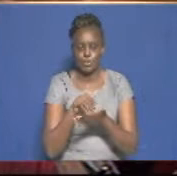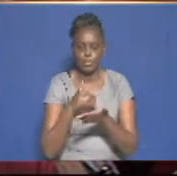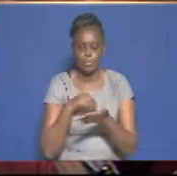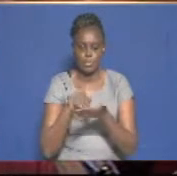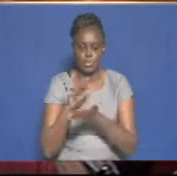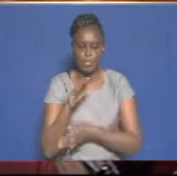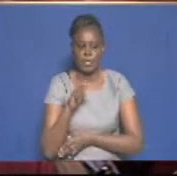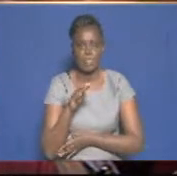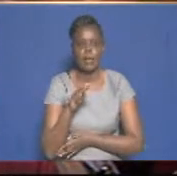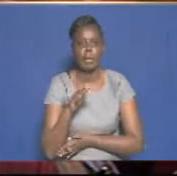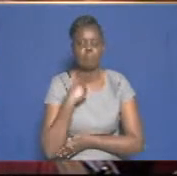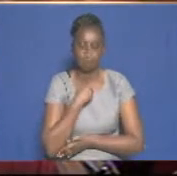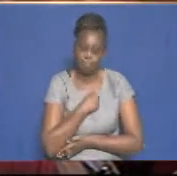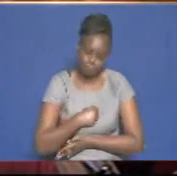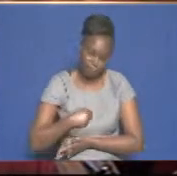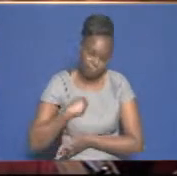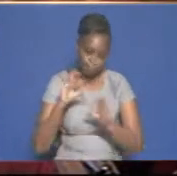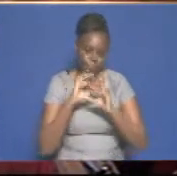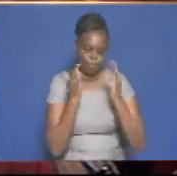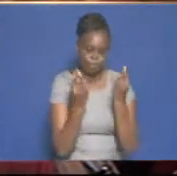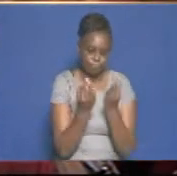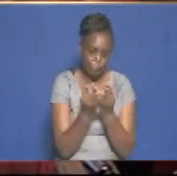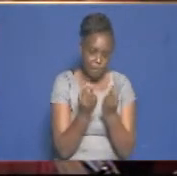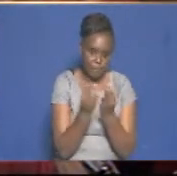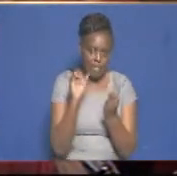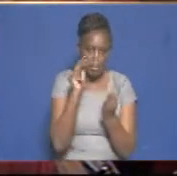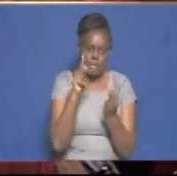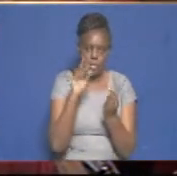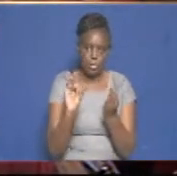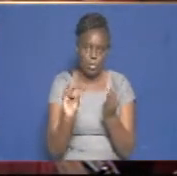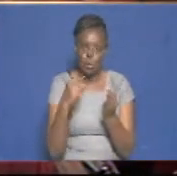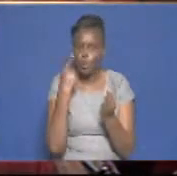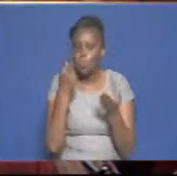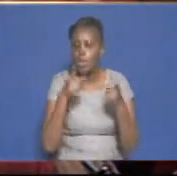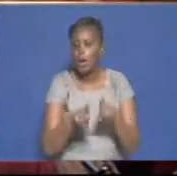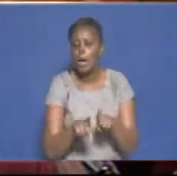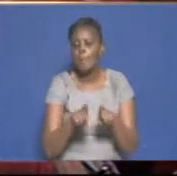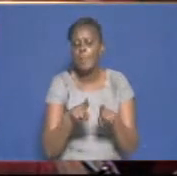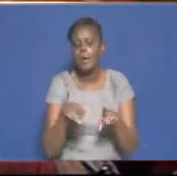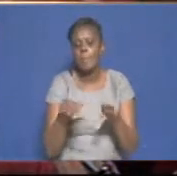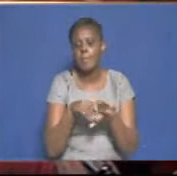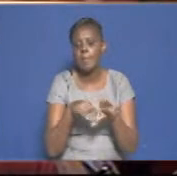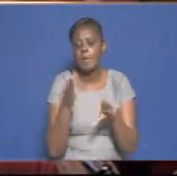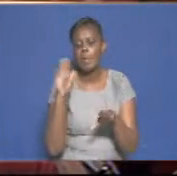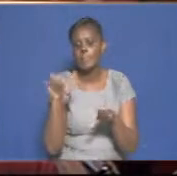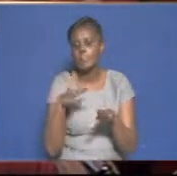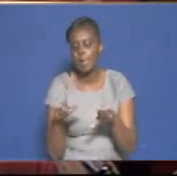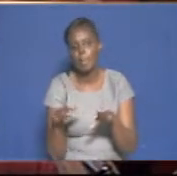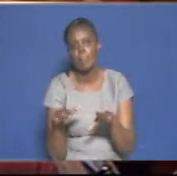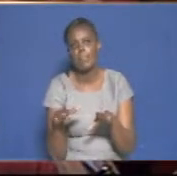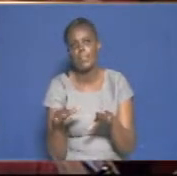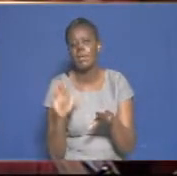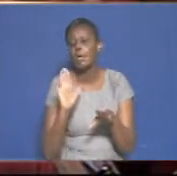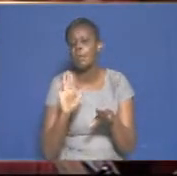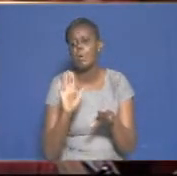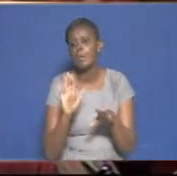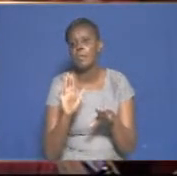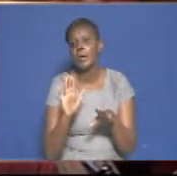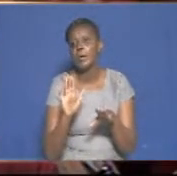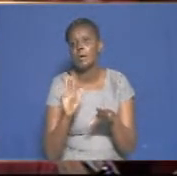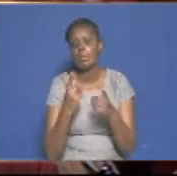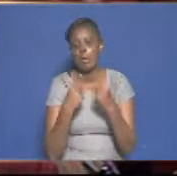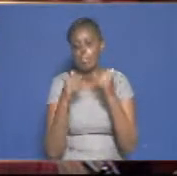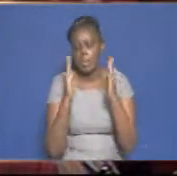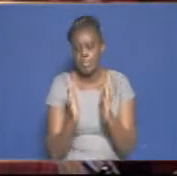my condolences to the family of Jagoe Mediwe, who happened to be my colleague in the last parliament. He was an astute